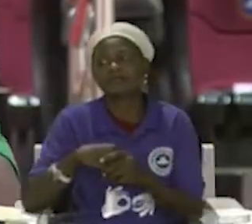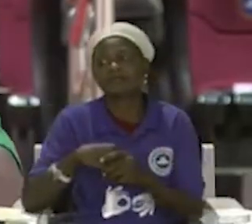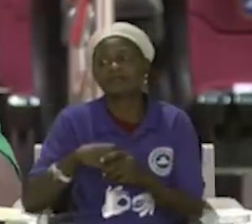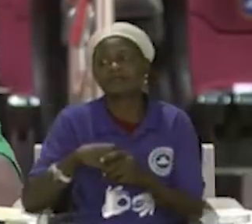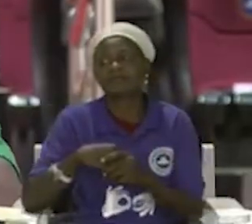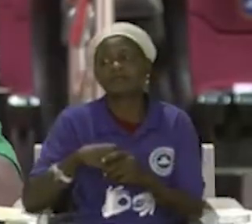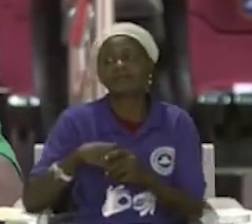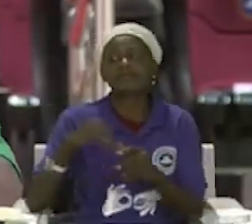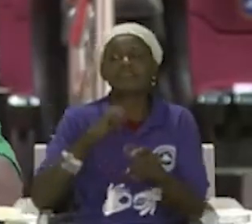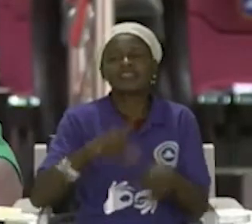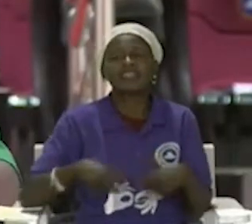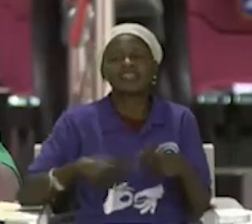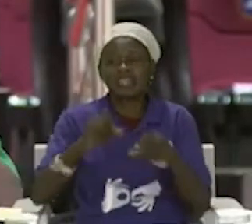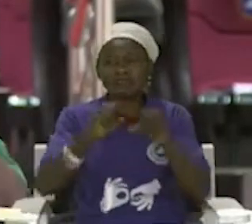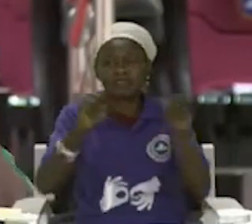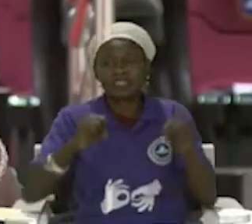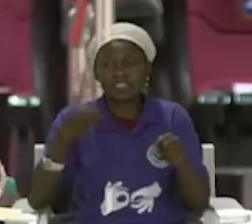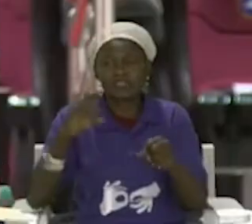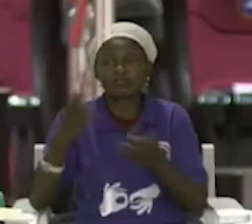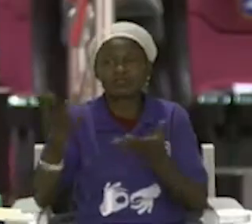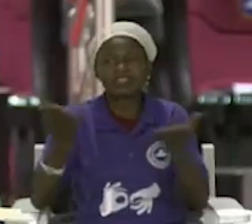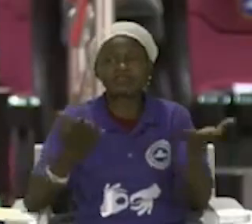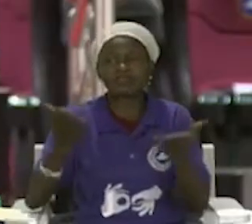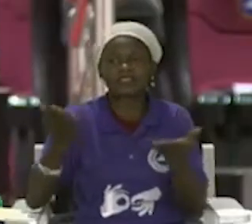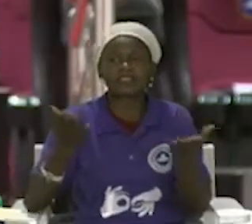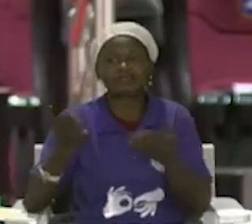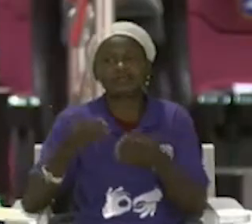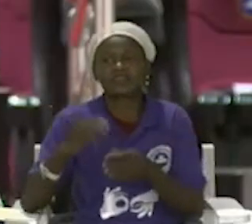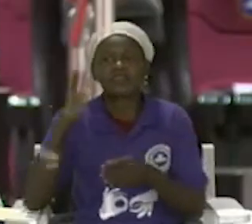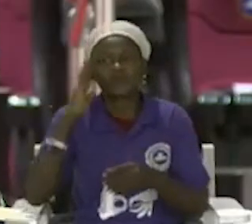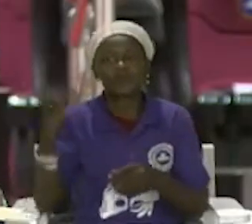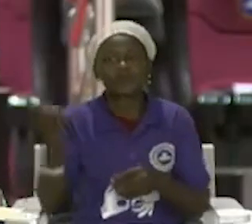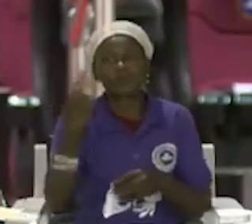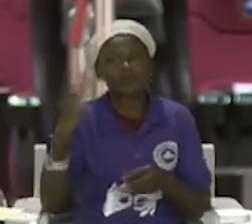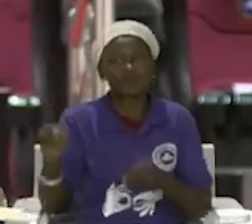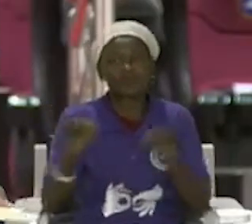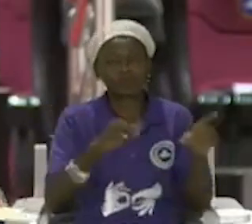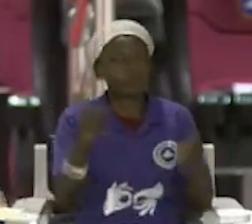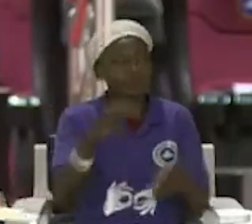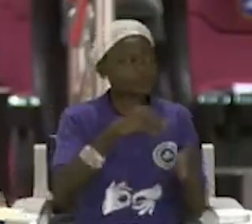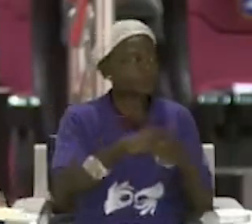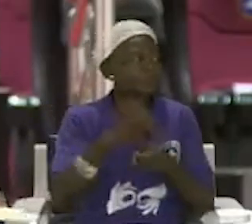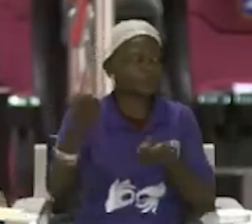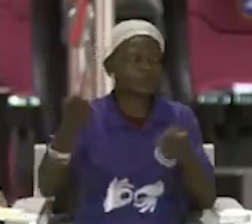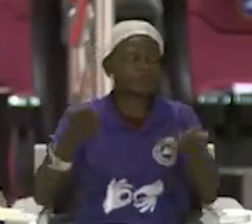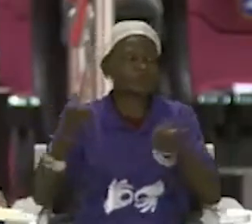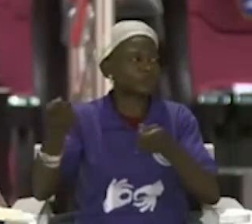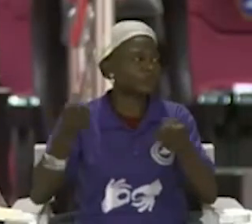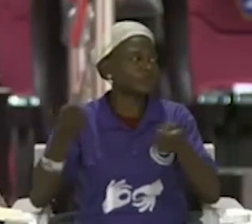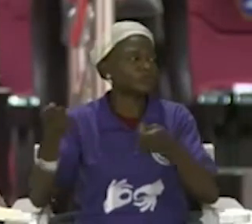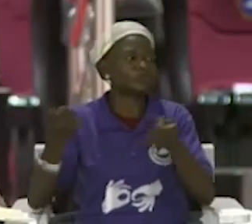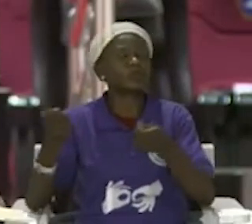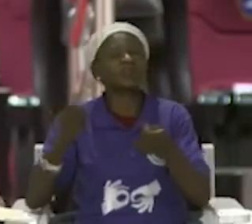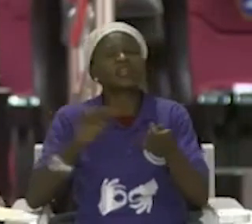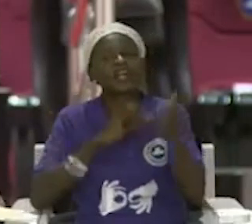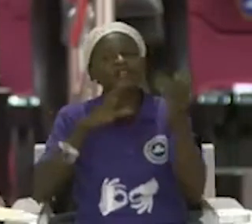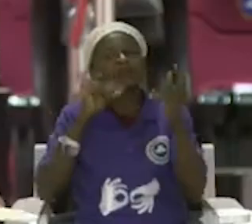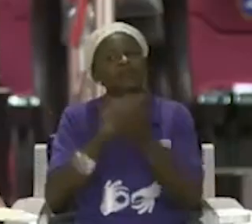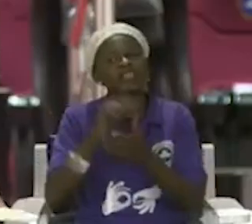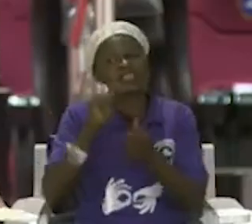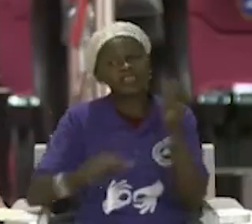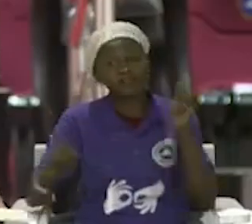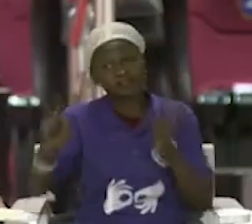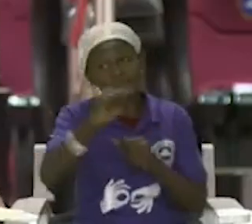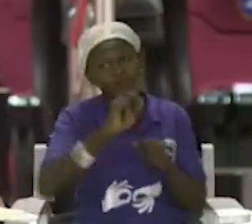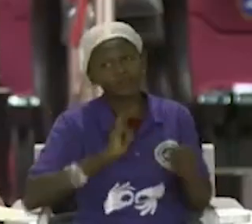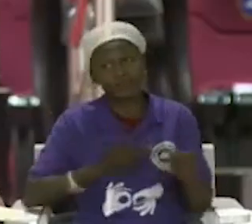A lifestyle of service. We always put you in control. I hope that every one of us